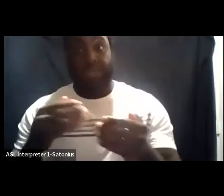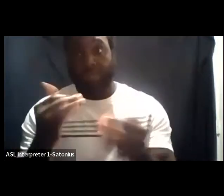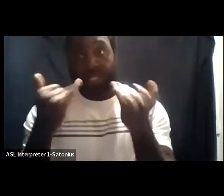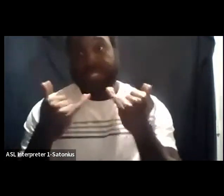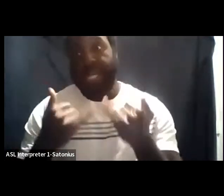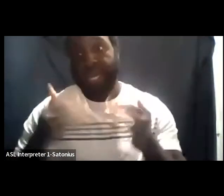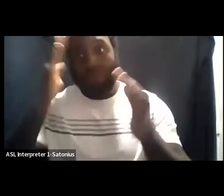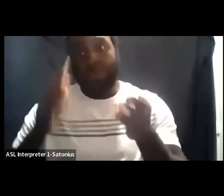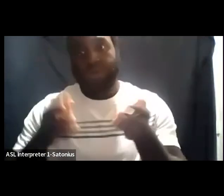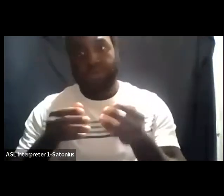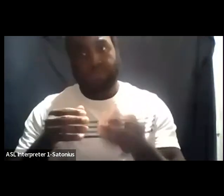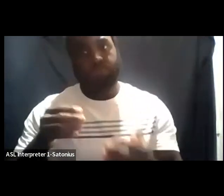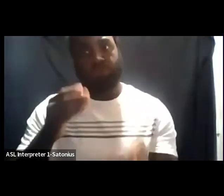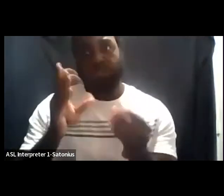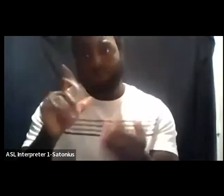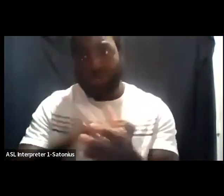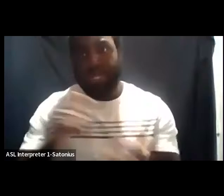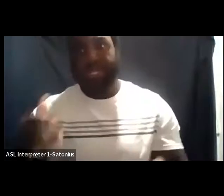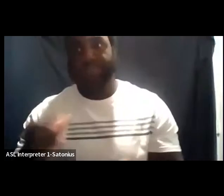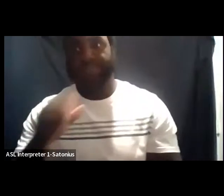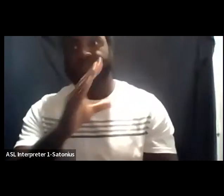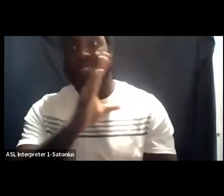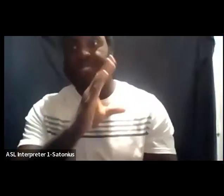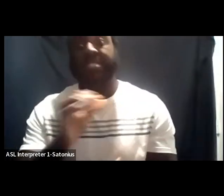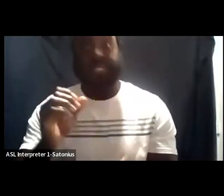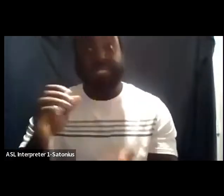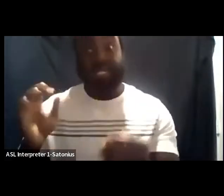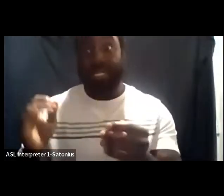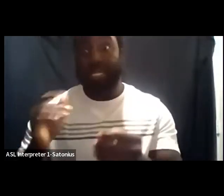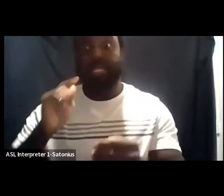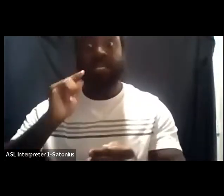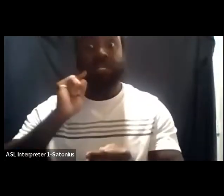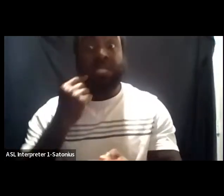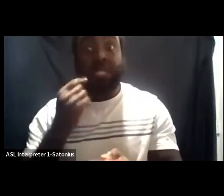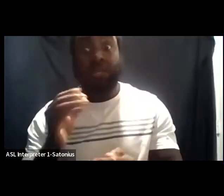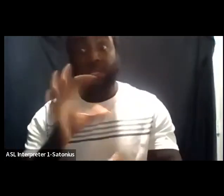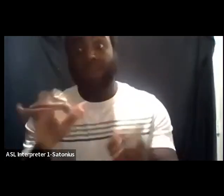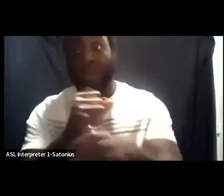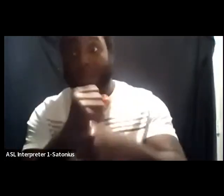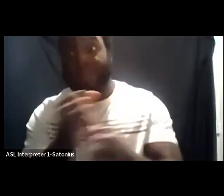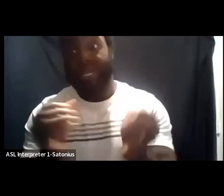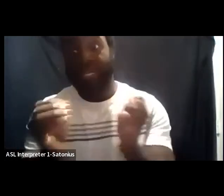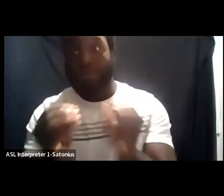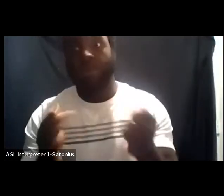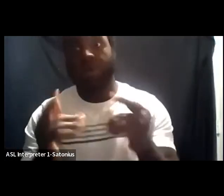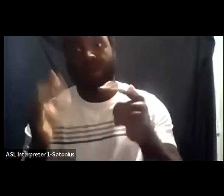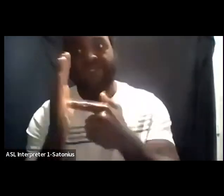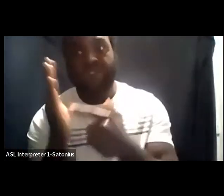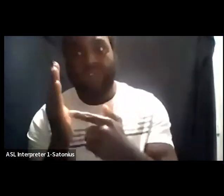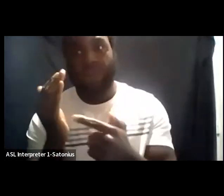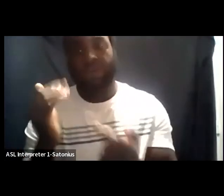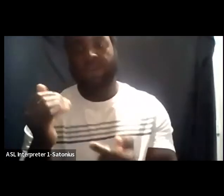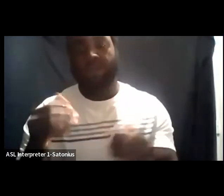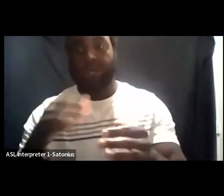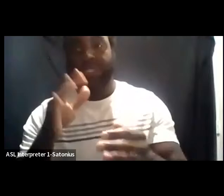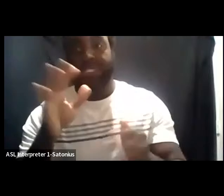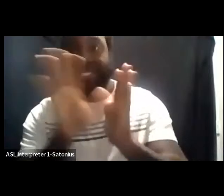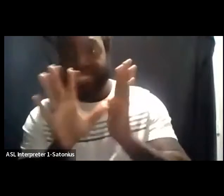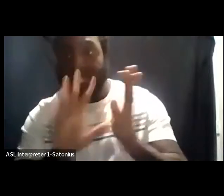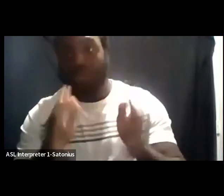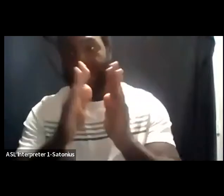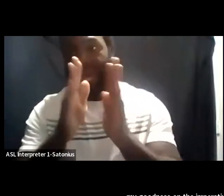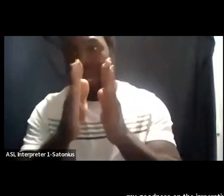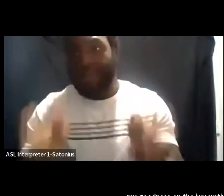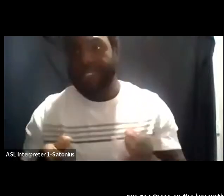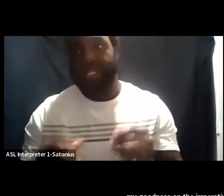And my goodness, on the imperative of creating more affordable, supportive, senior housing. We need